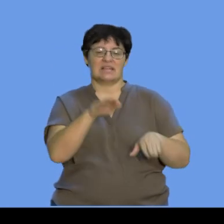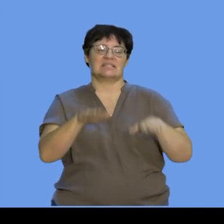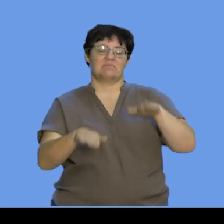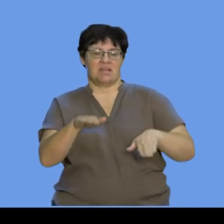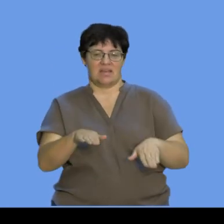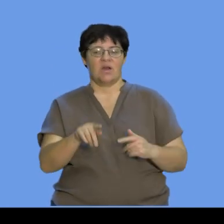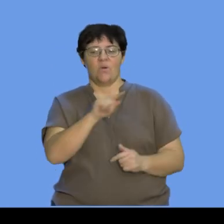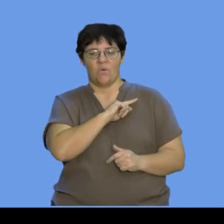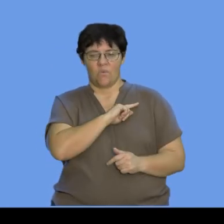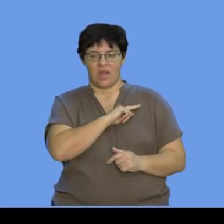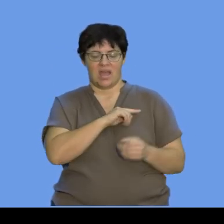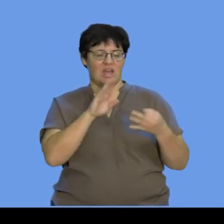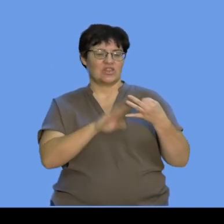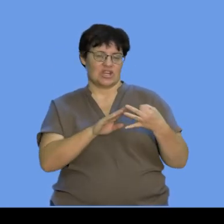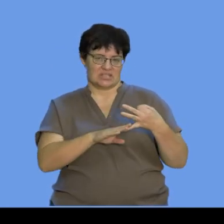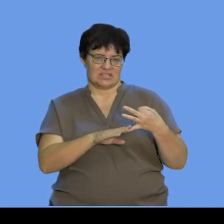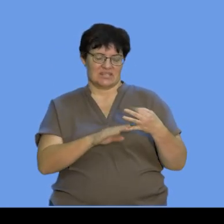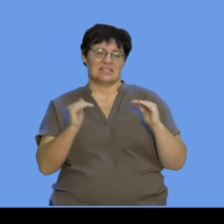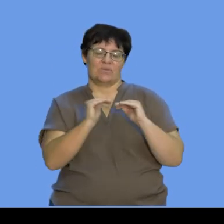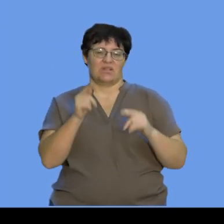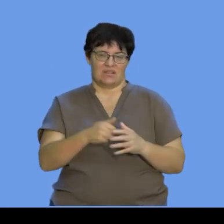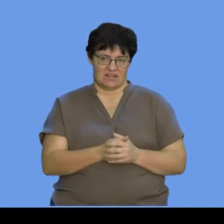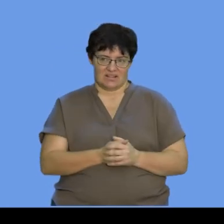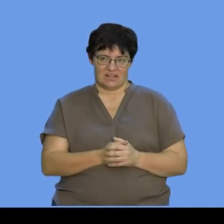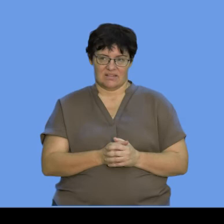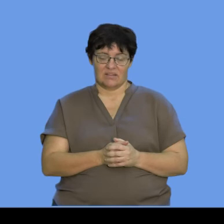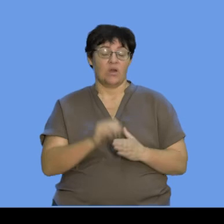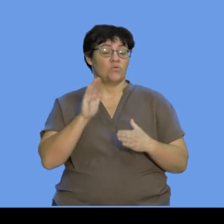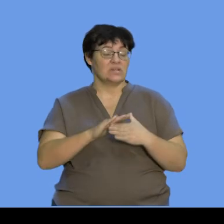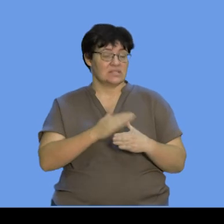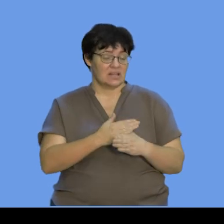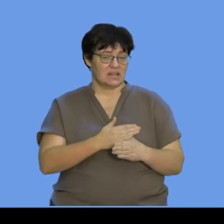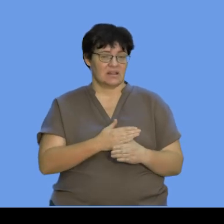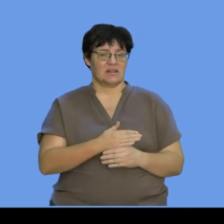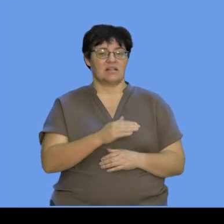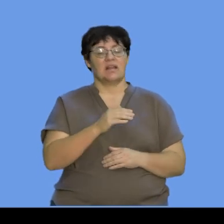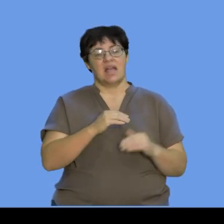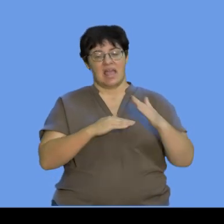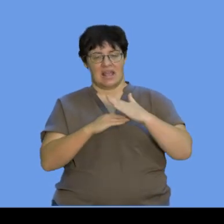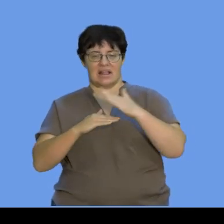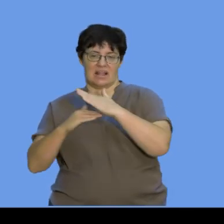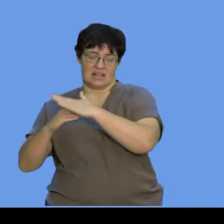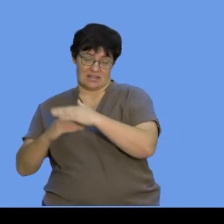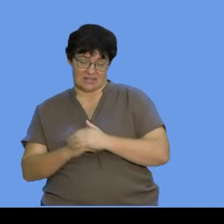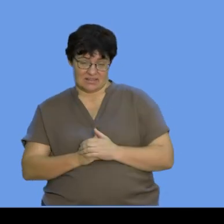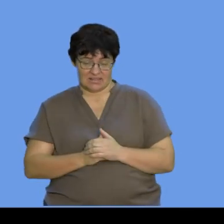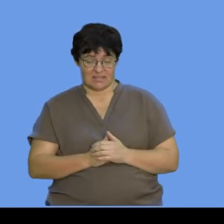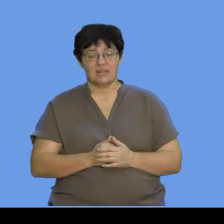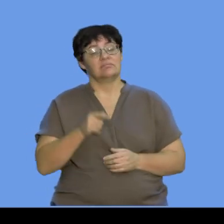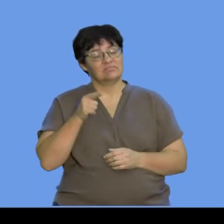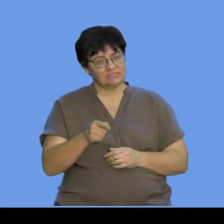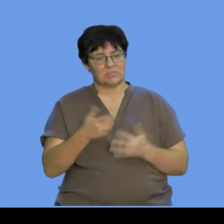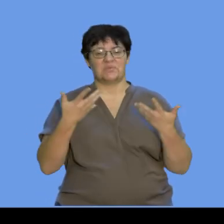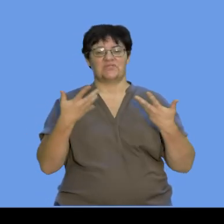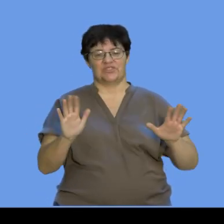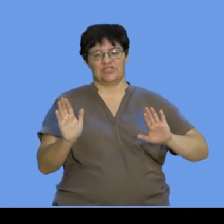similar after talking about the third angle that is equal, and then your reason will be angle, angle, angle, and therefore you will then